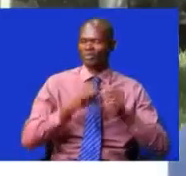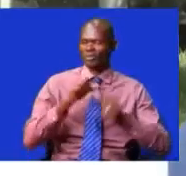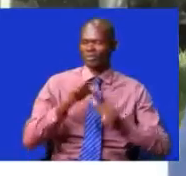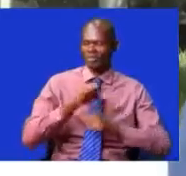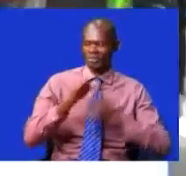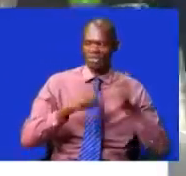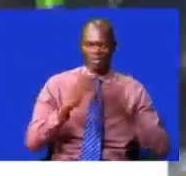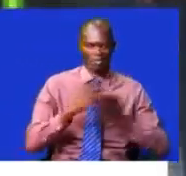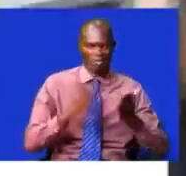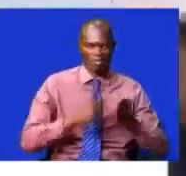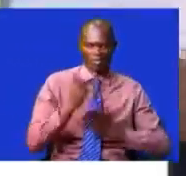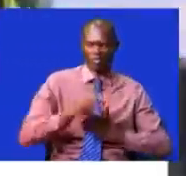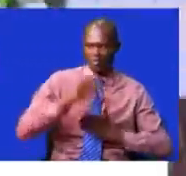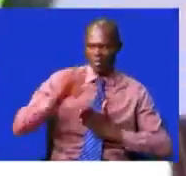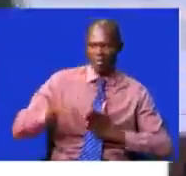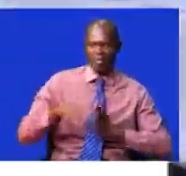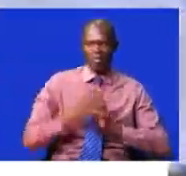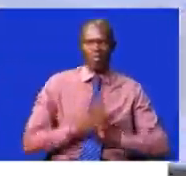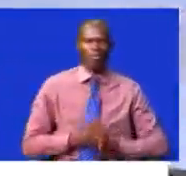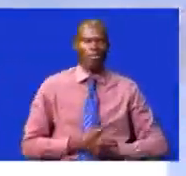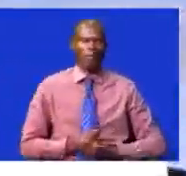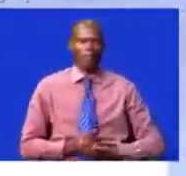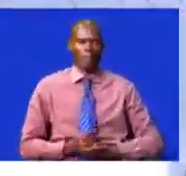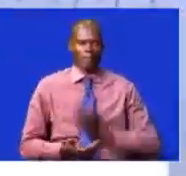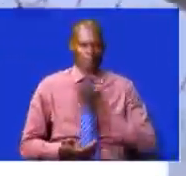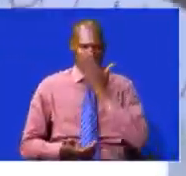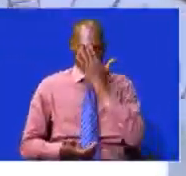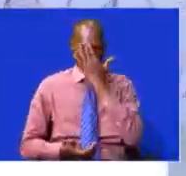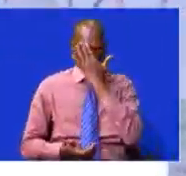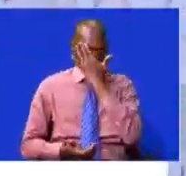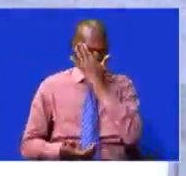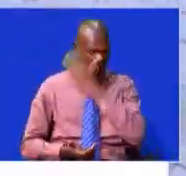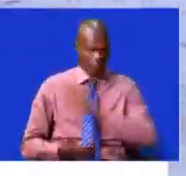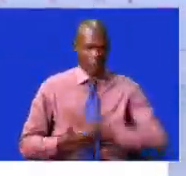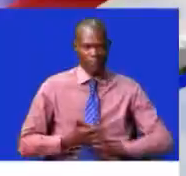payment mos delay no. Nekala TV kawuke county ma Kisumu and Landa Godfrey.